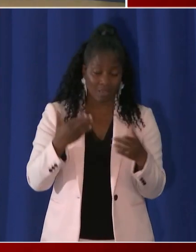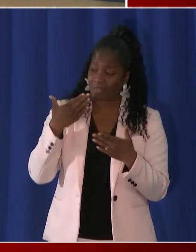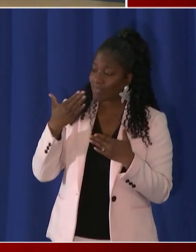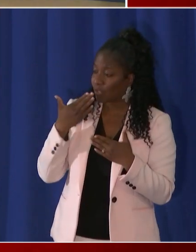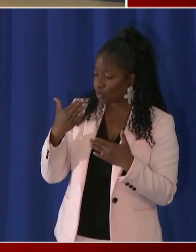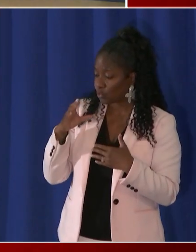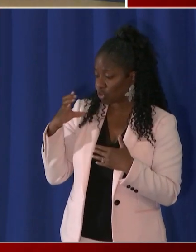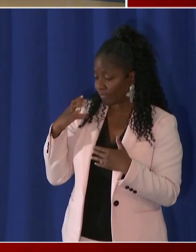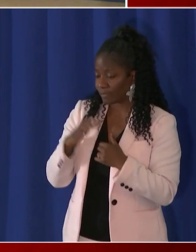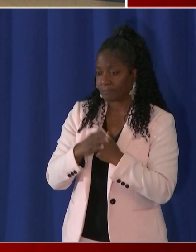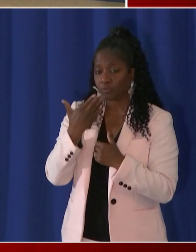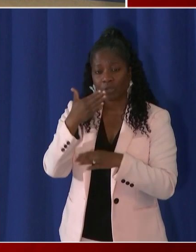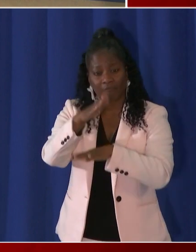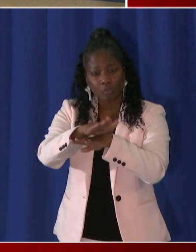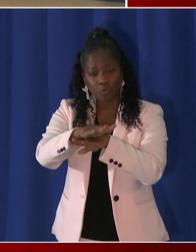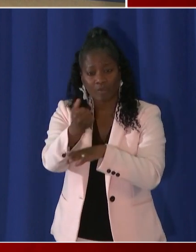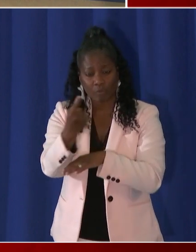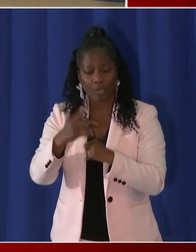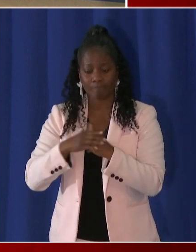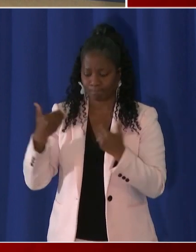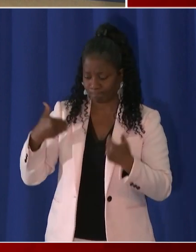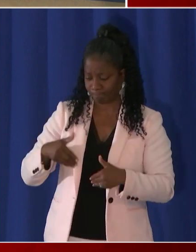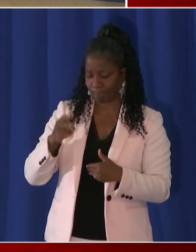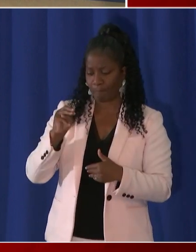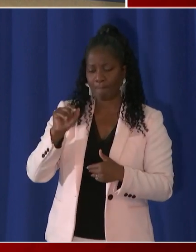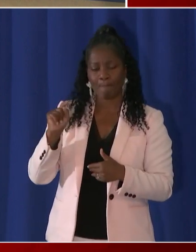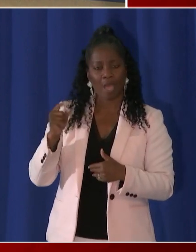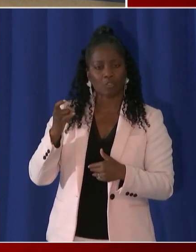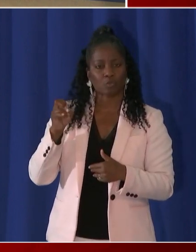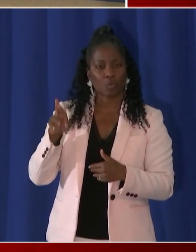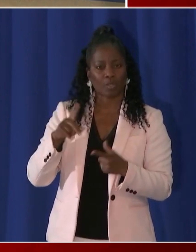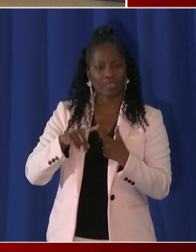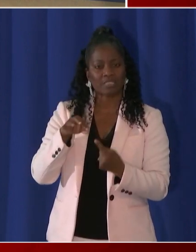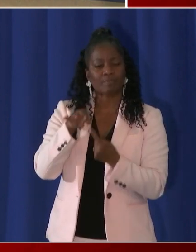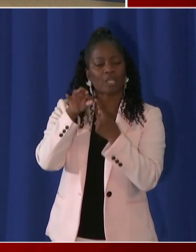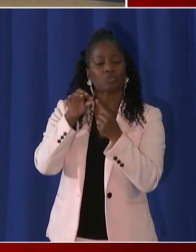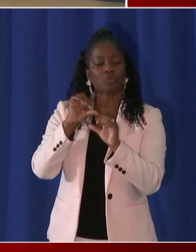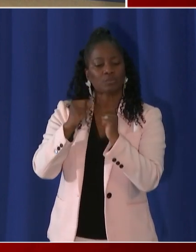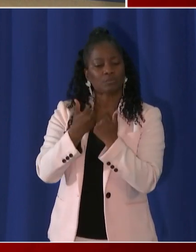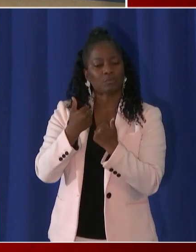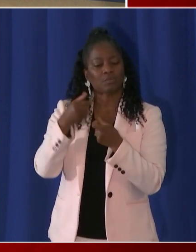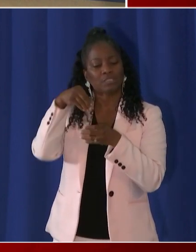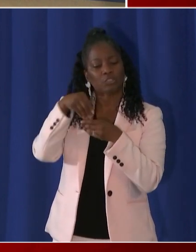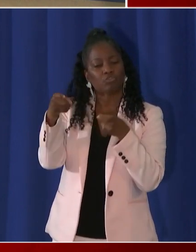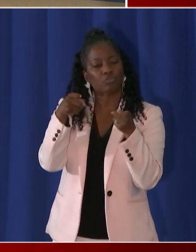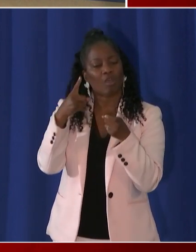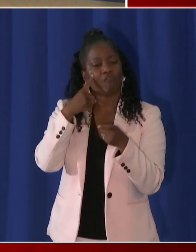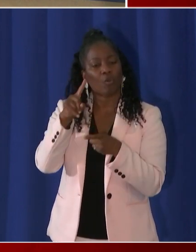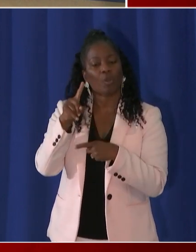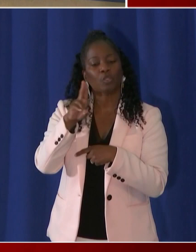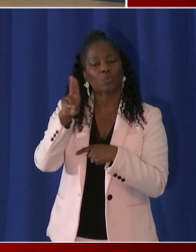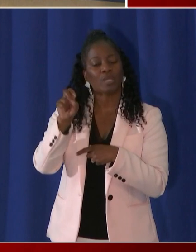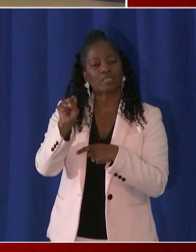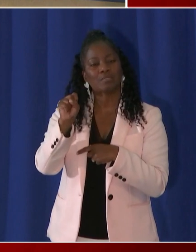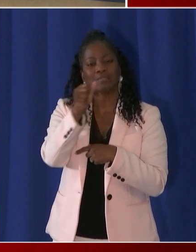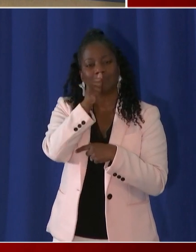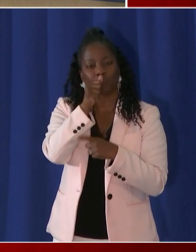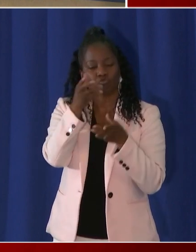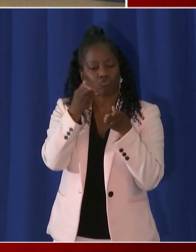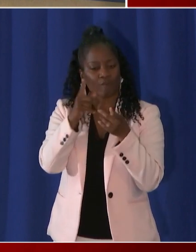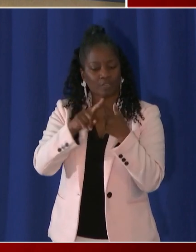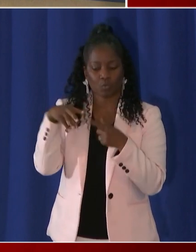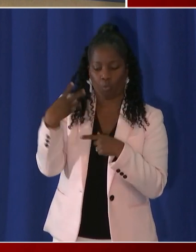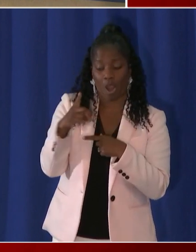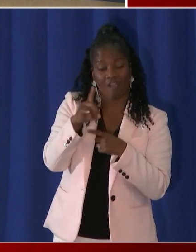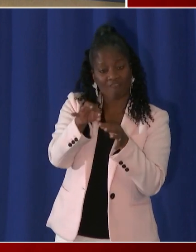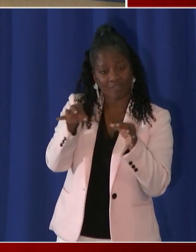Chief. Good afternoon, everybody. My name is Matt Stoller. I'm the Special Agent in charge for the U.S. Secret Service Washington Field Office.